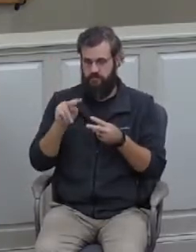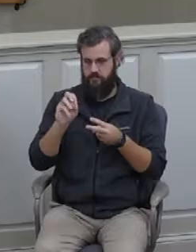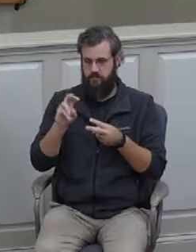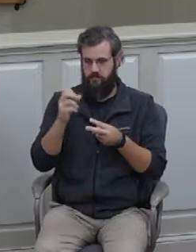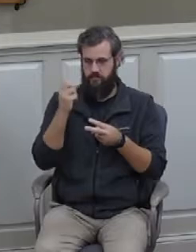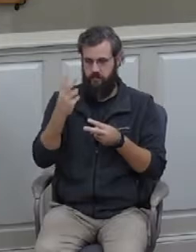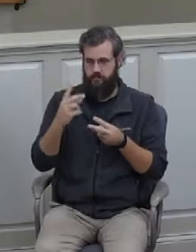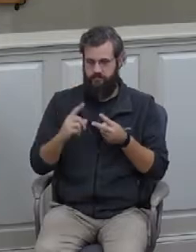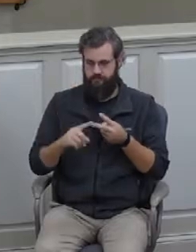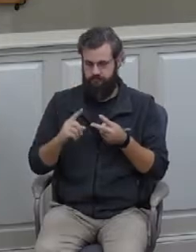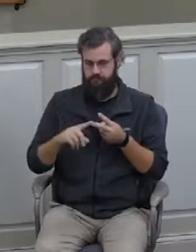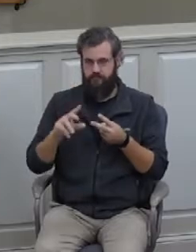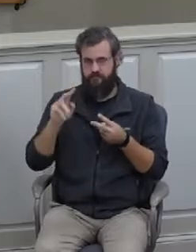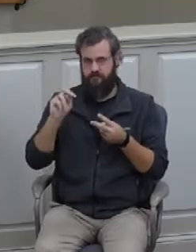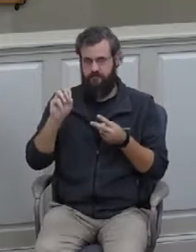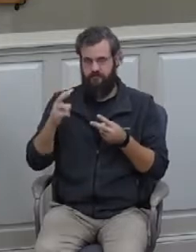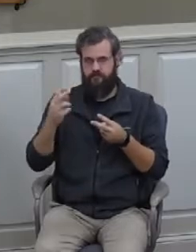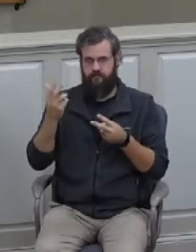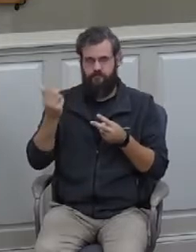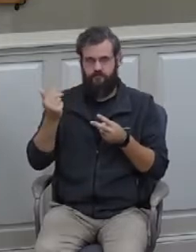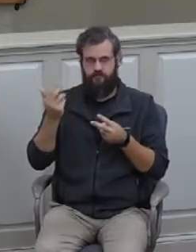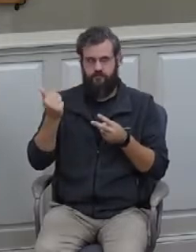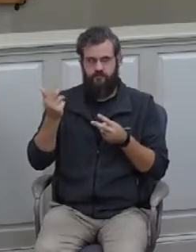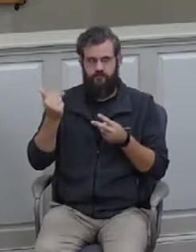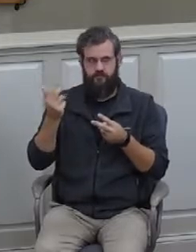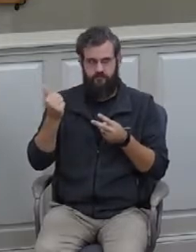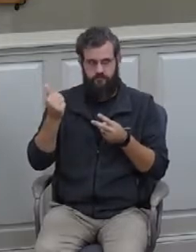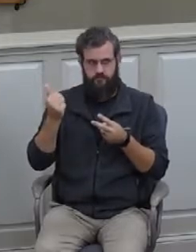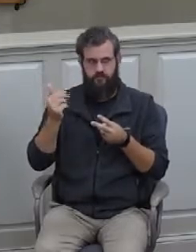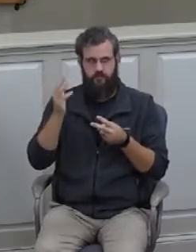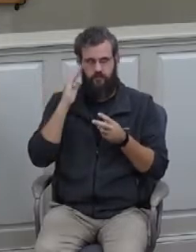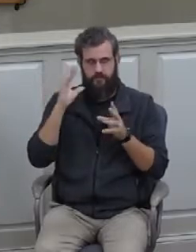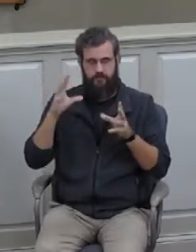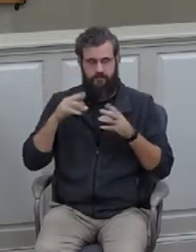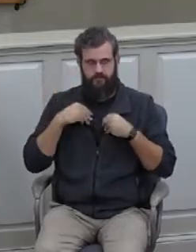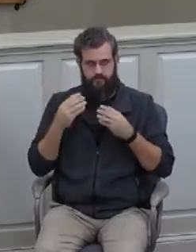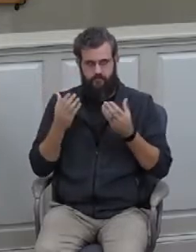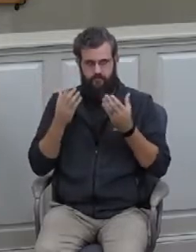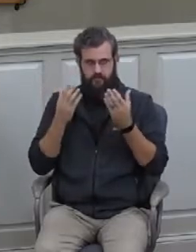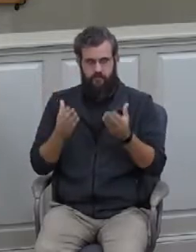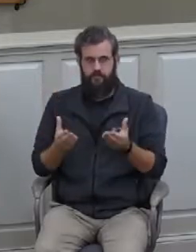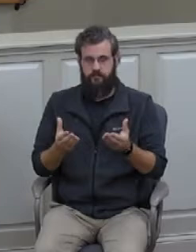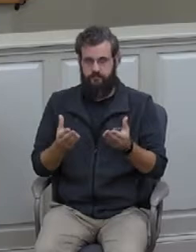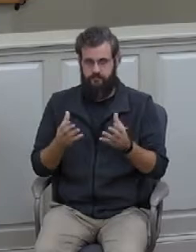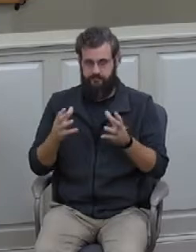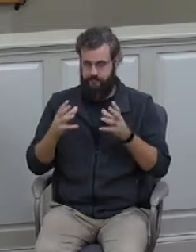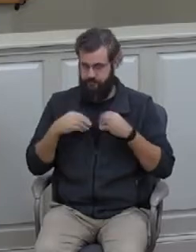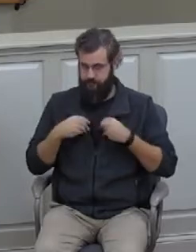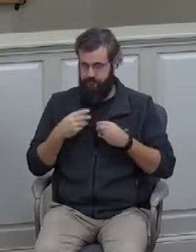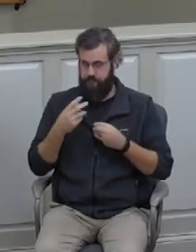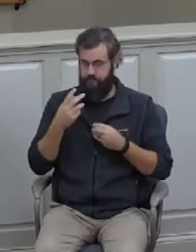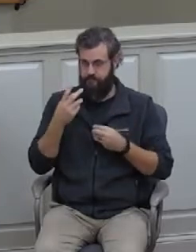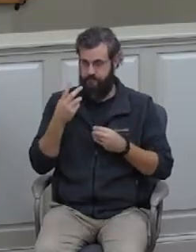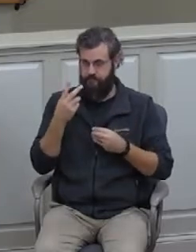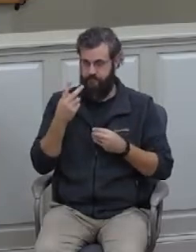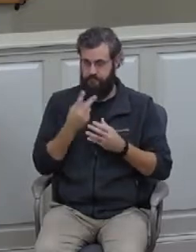and November the 13th. Chair will entertain a motion to accept.